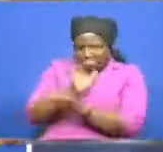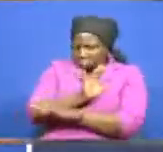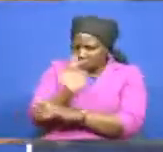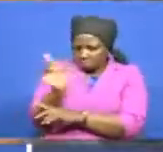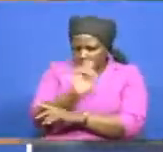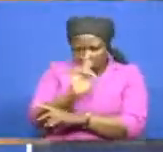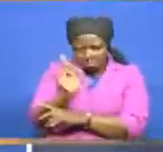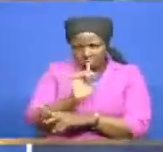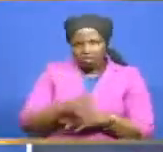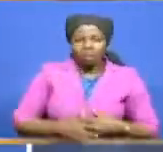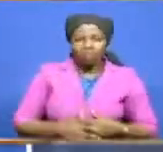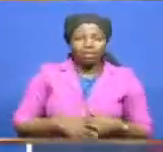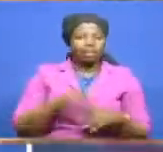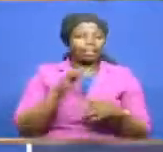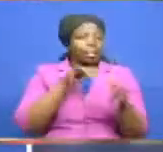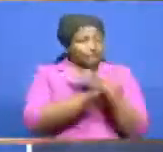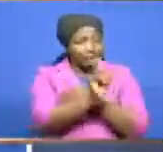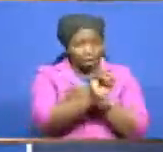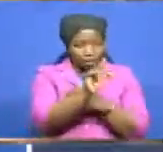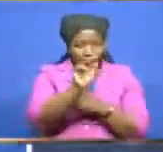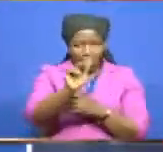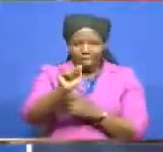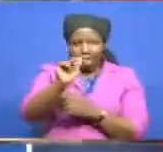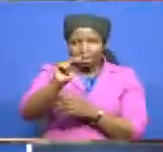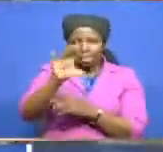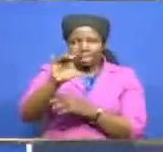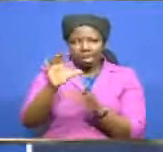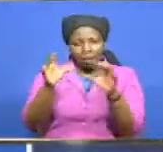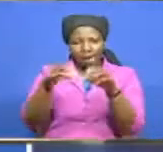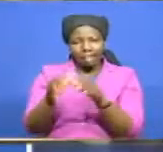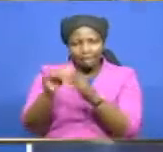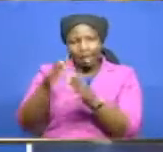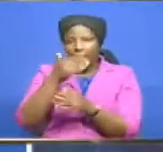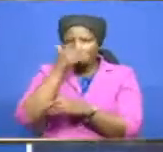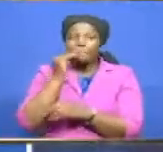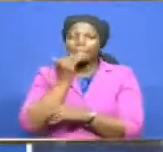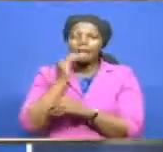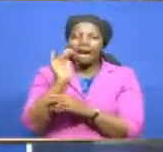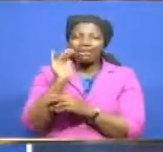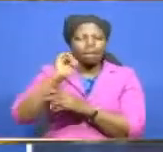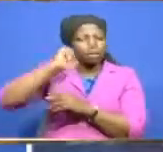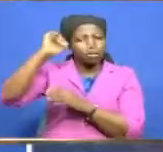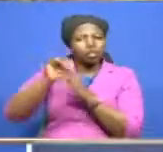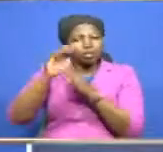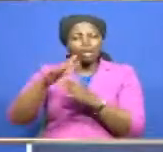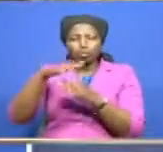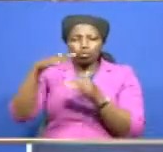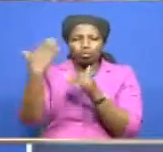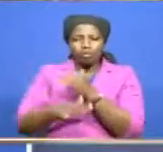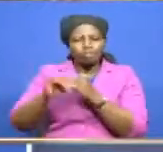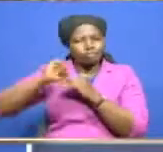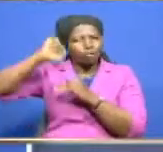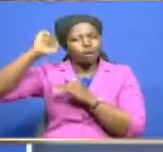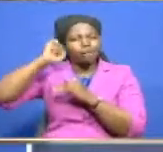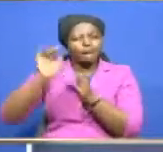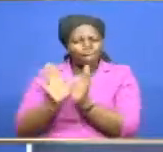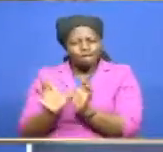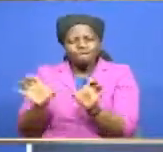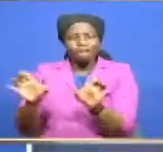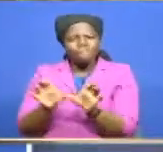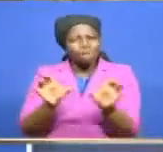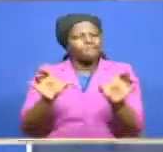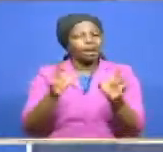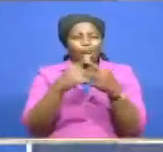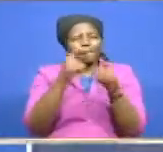Nairobi, ANC party leader Musalia Mudavadi challenged political leaders to shun politics of division and focus on